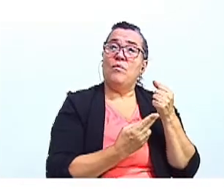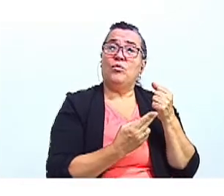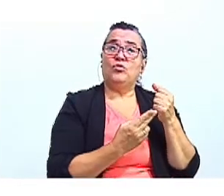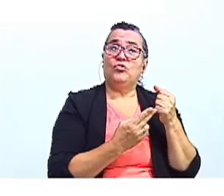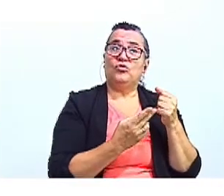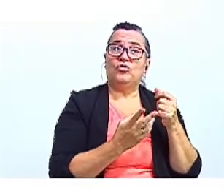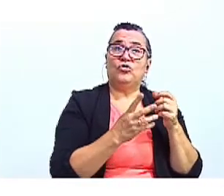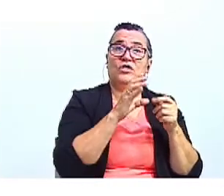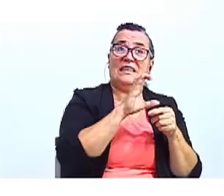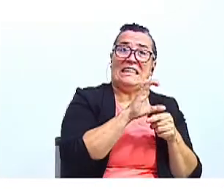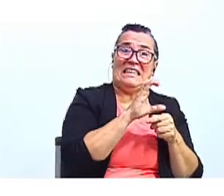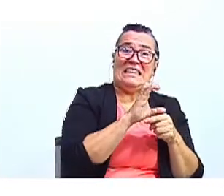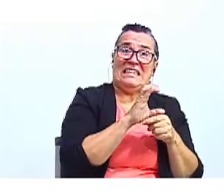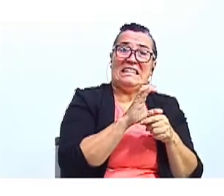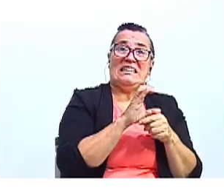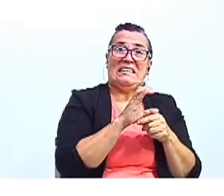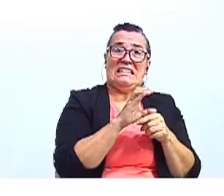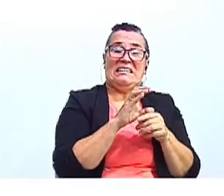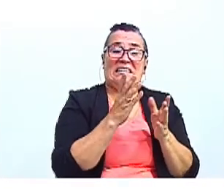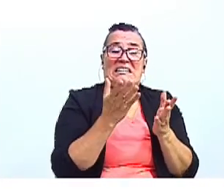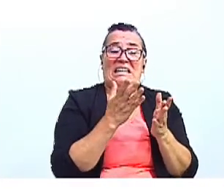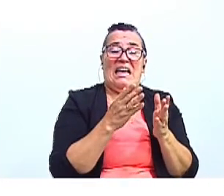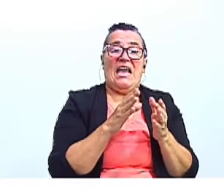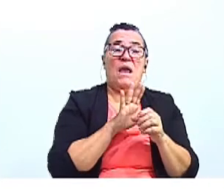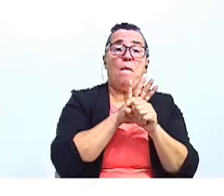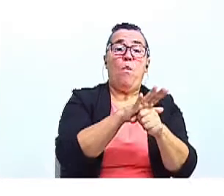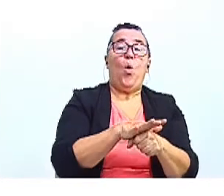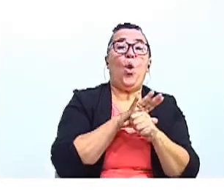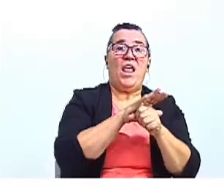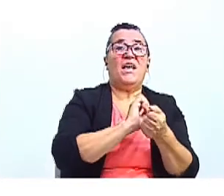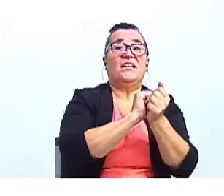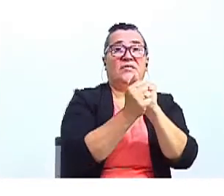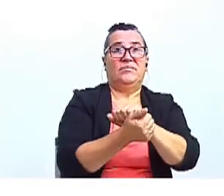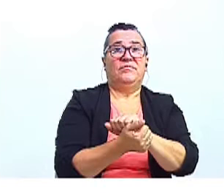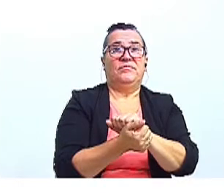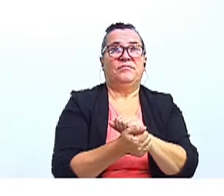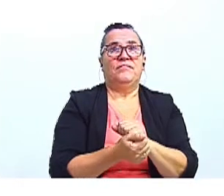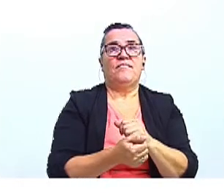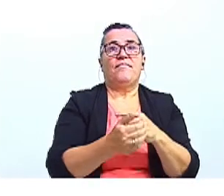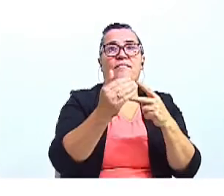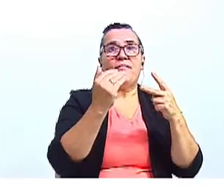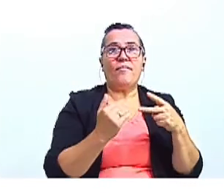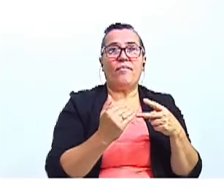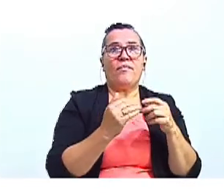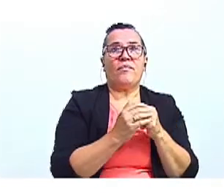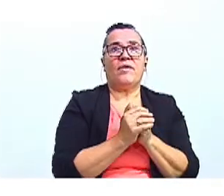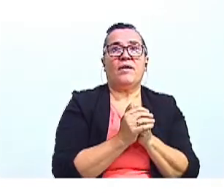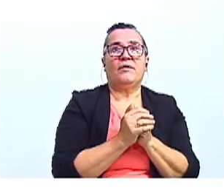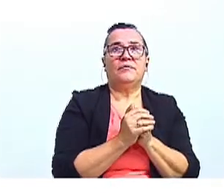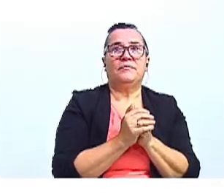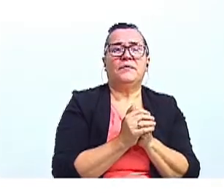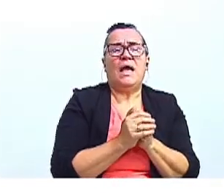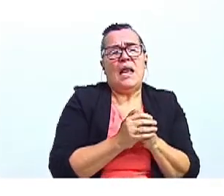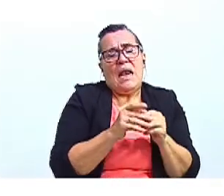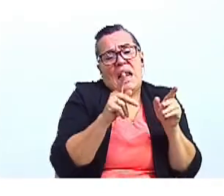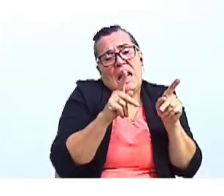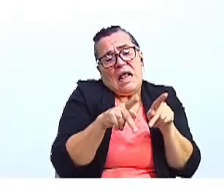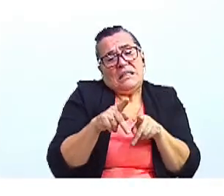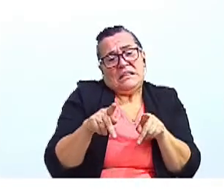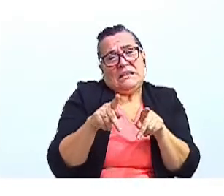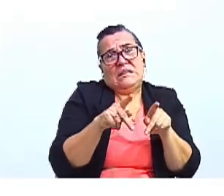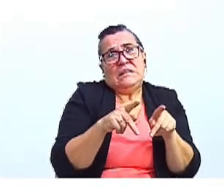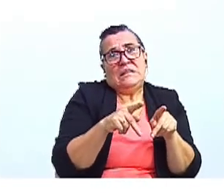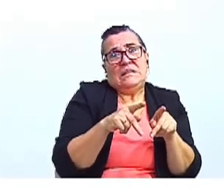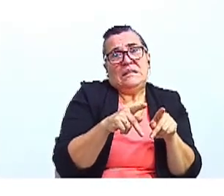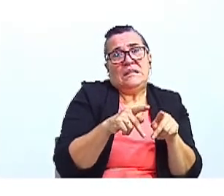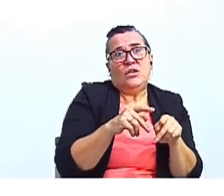bullying. Okay, the next second paragraph. Kids may join a clique because they want